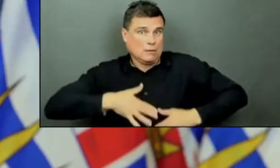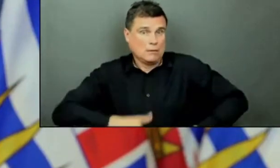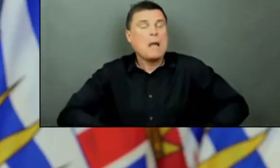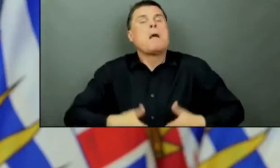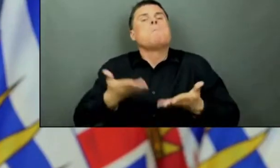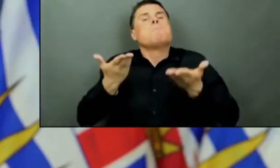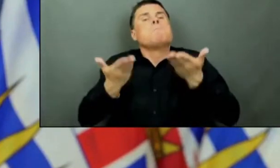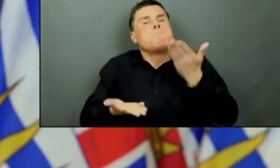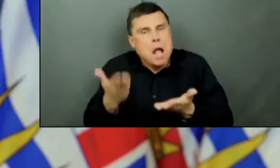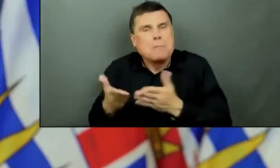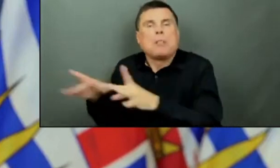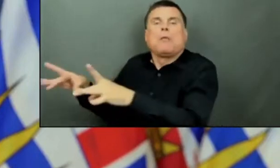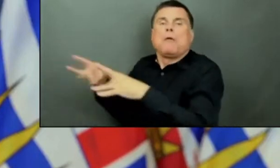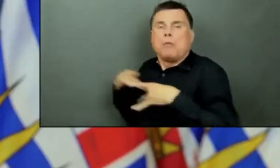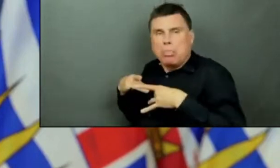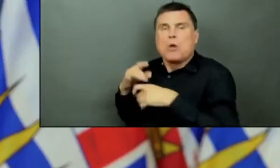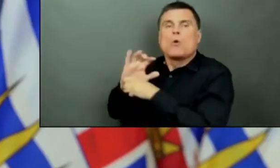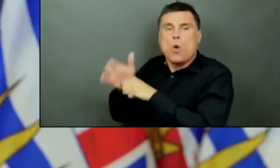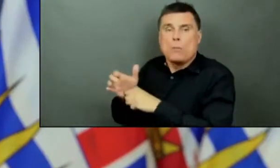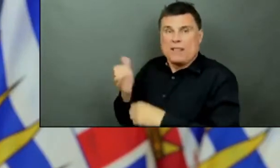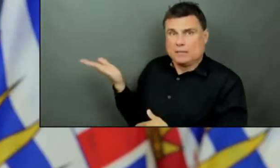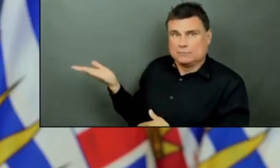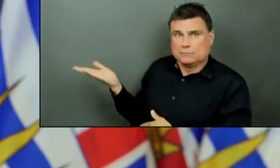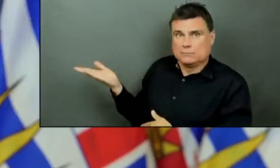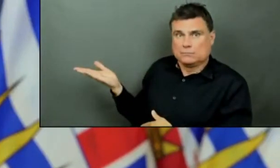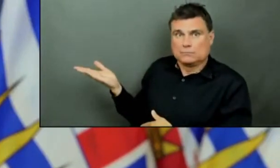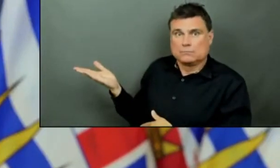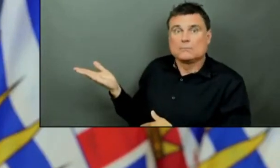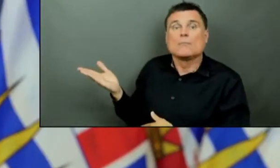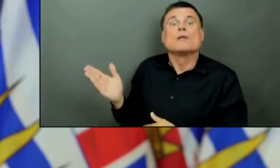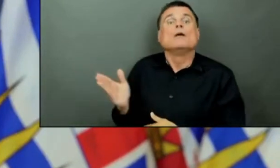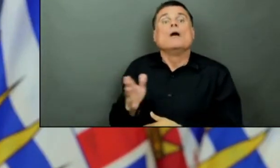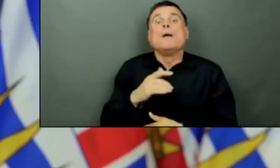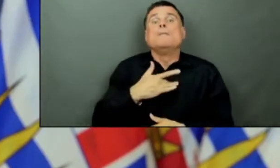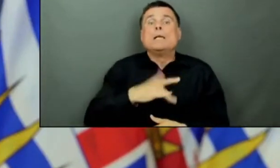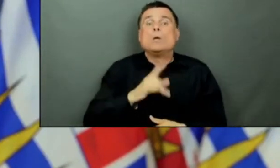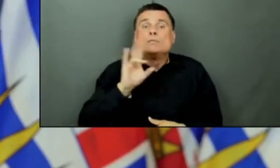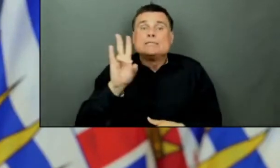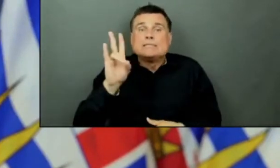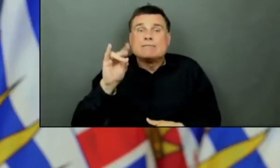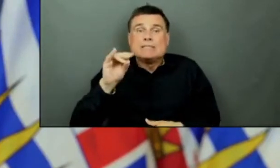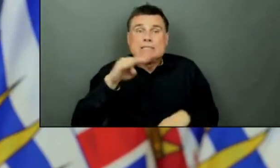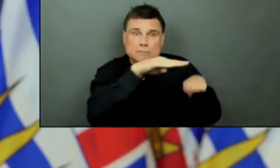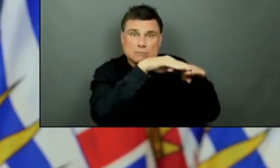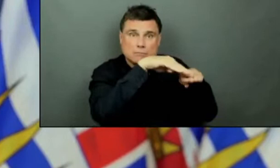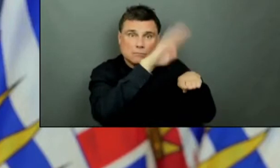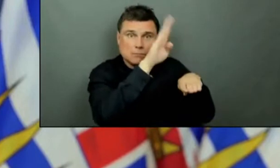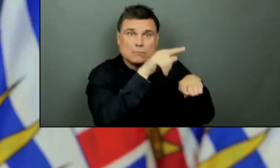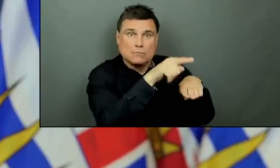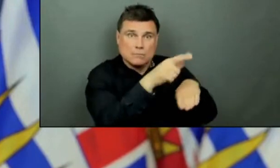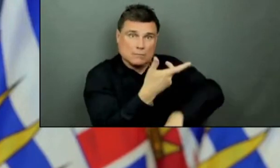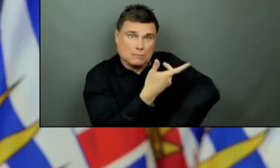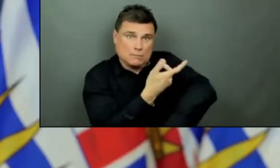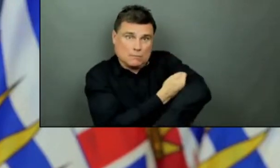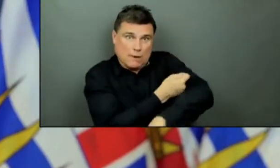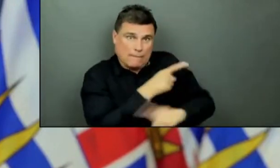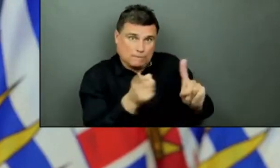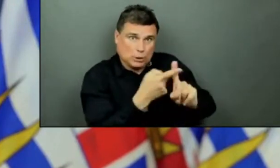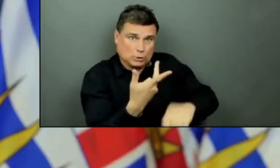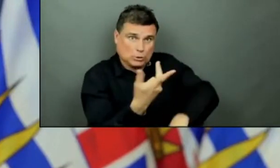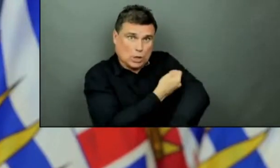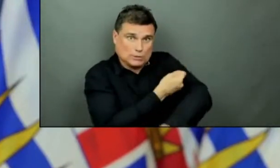is those people in our community who are 70 years of age and over, who received a single dose of Pfizer